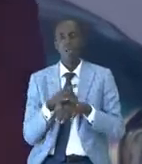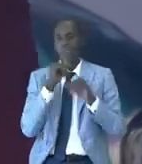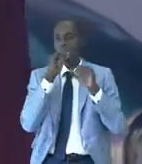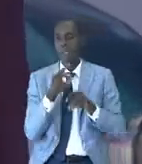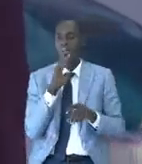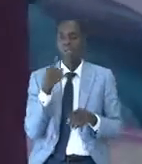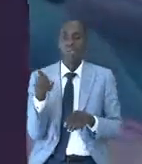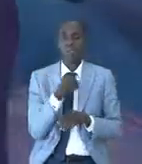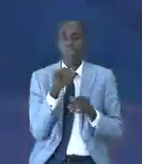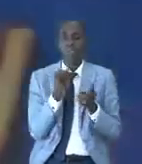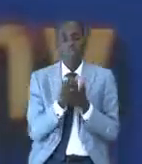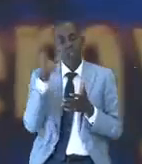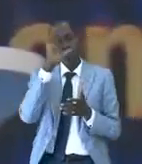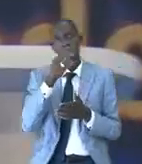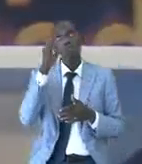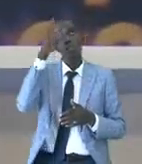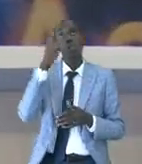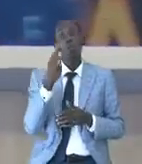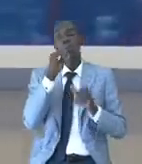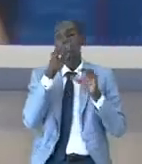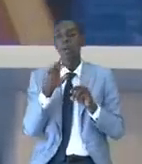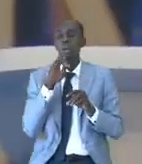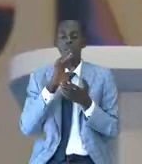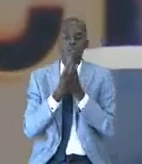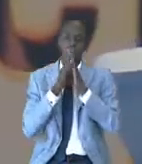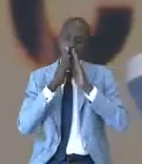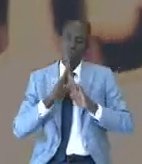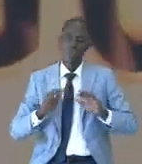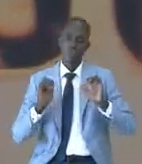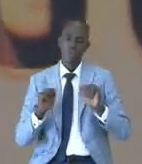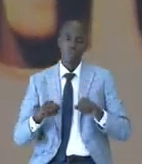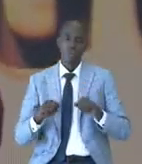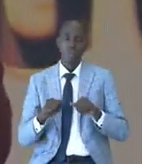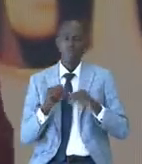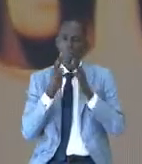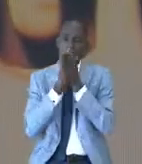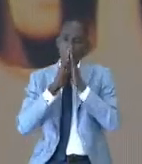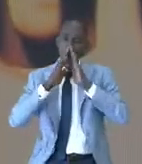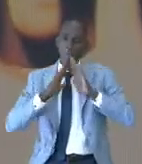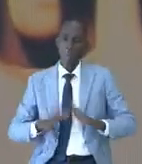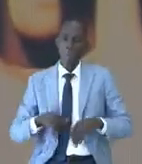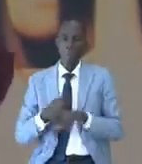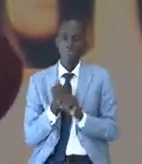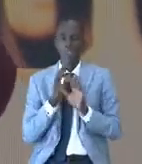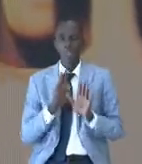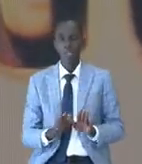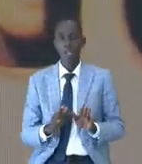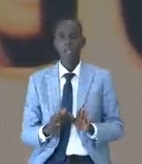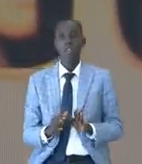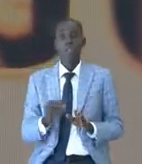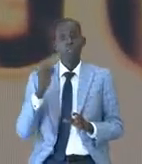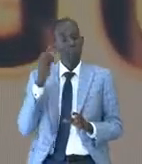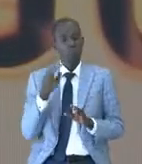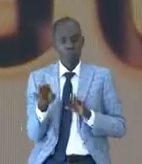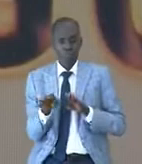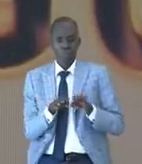shall see God. Blessed are the peacemaker. Be child of peace, a promoter of peace.